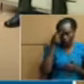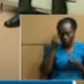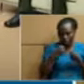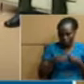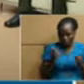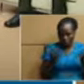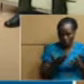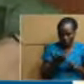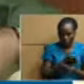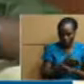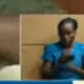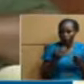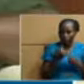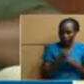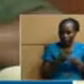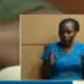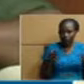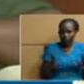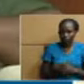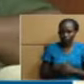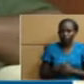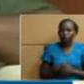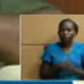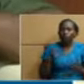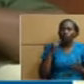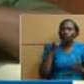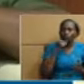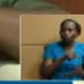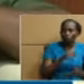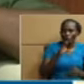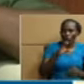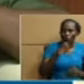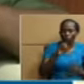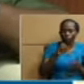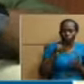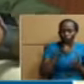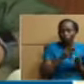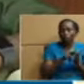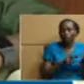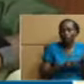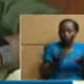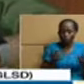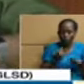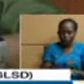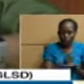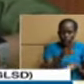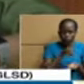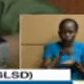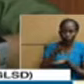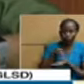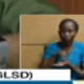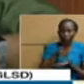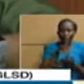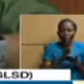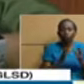already started working on. One is about the need for a comprehensive social registry to help to capture some of these vulnerabilities at community